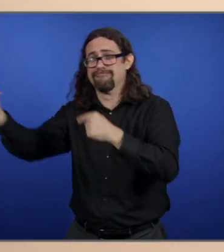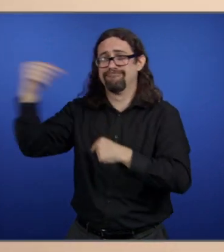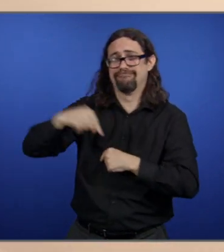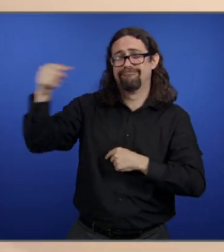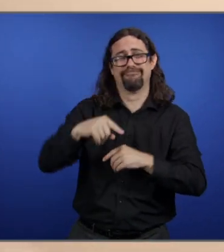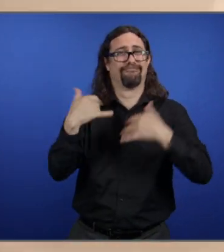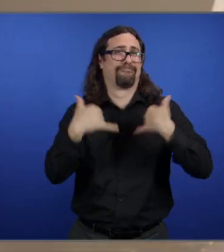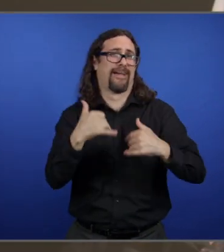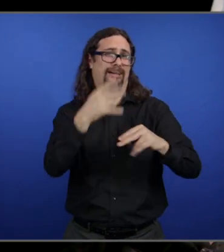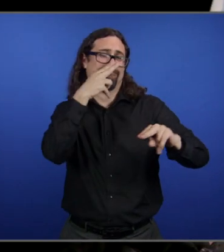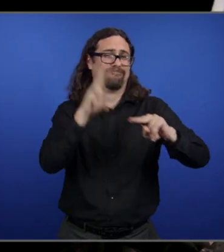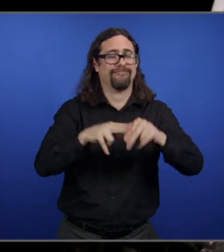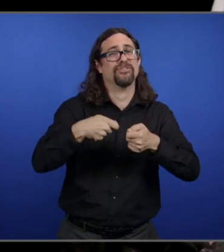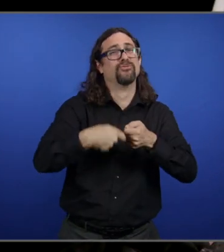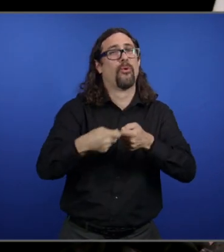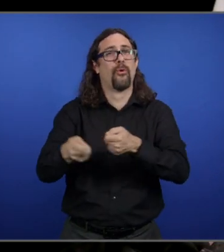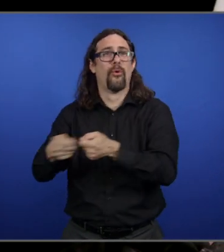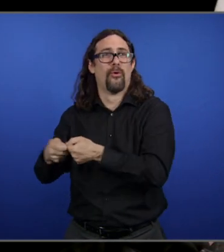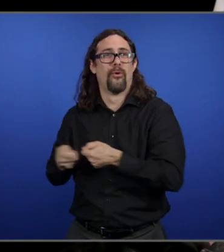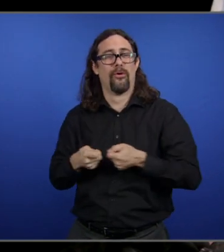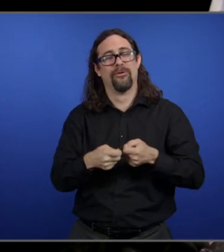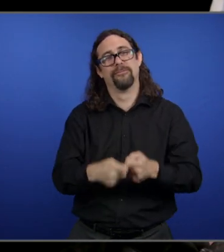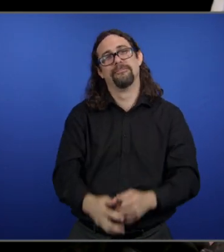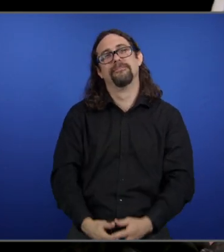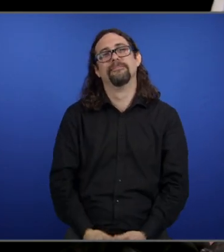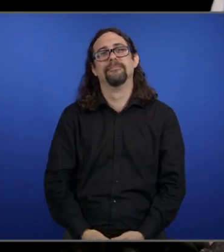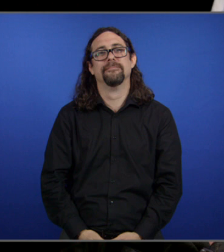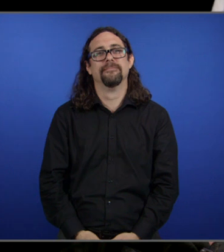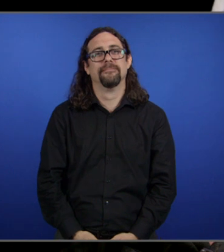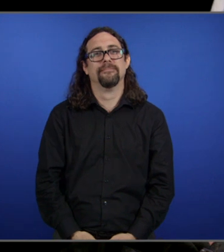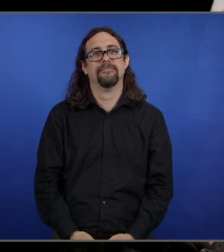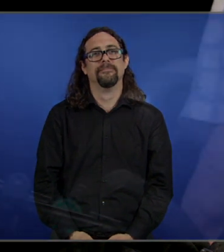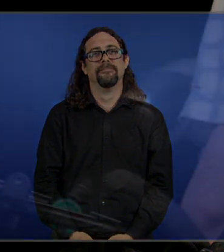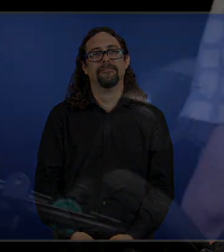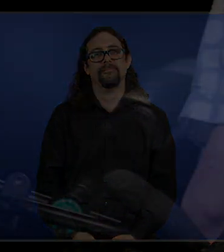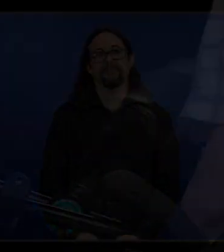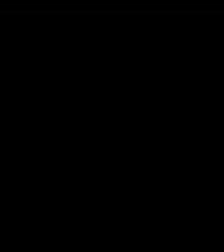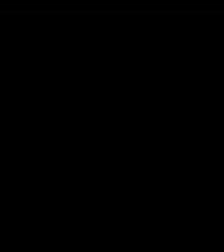machine. And now, she comes over every weekend for a game of cards.